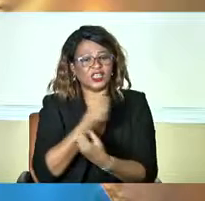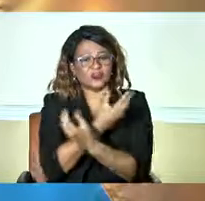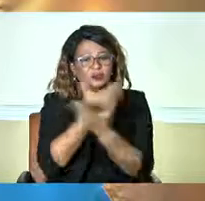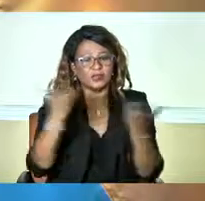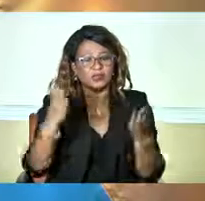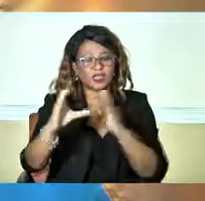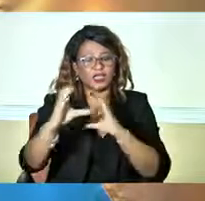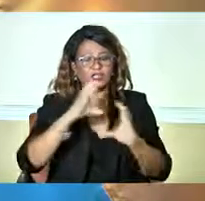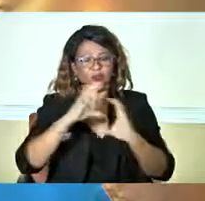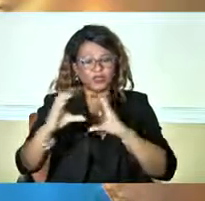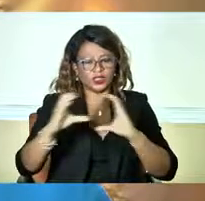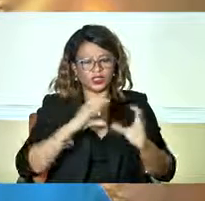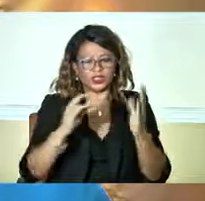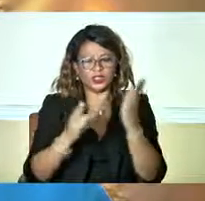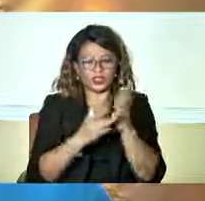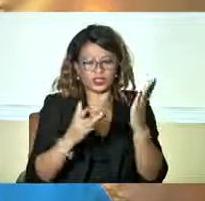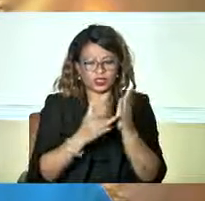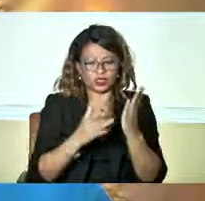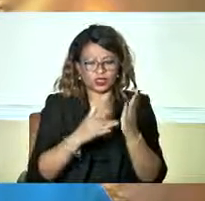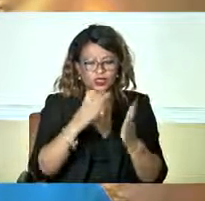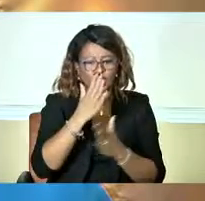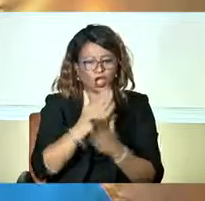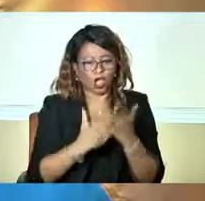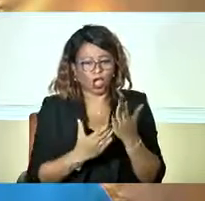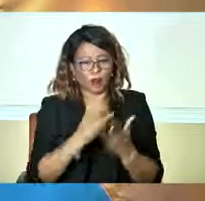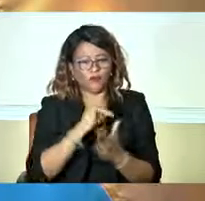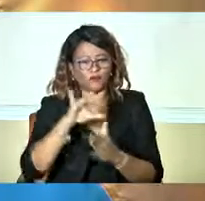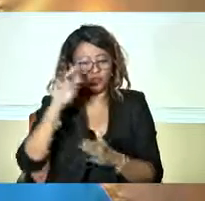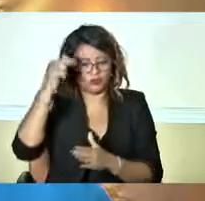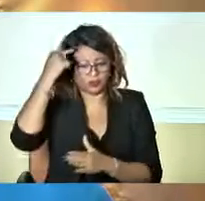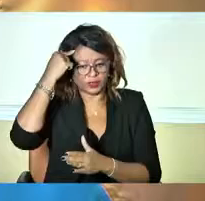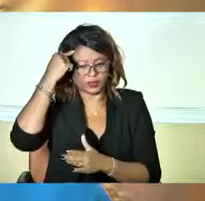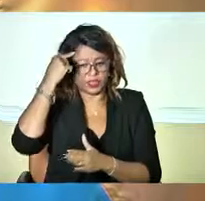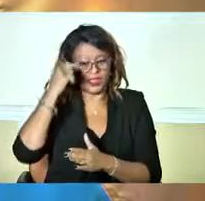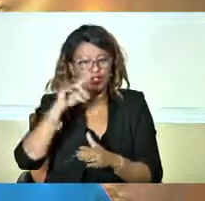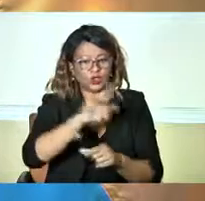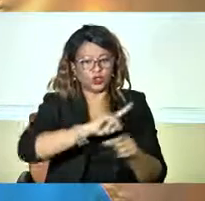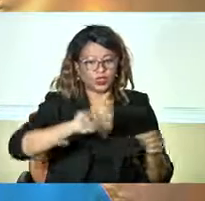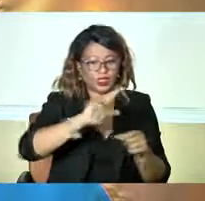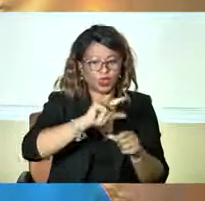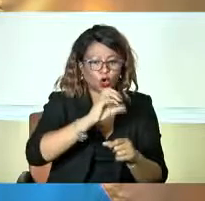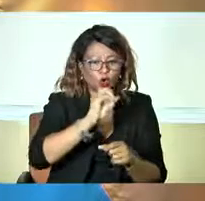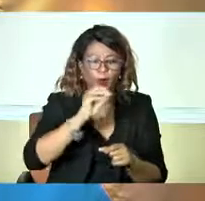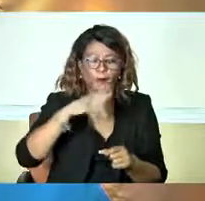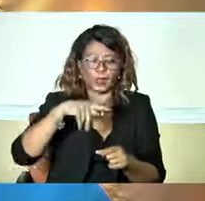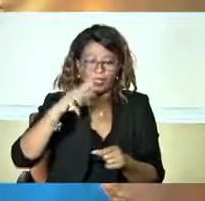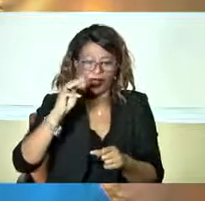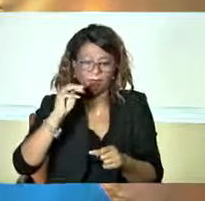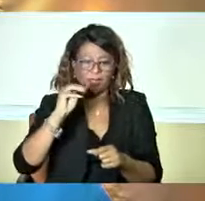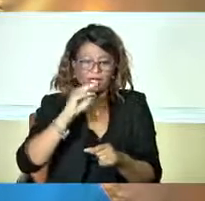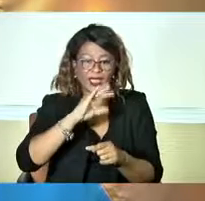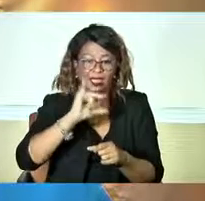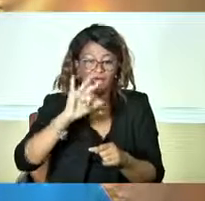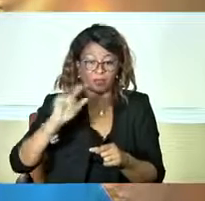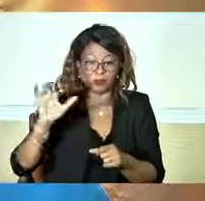and Communications Technology arm of government and is located in OPM, Cable